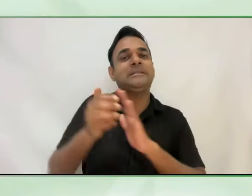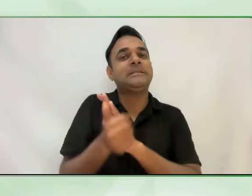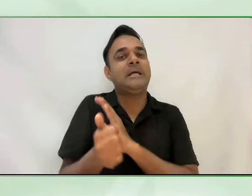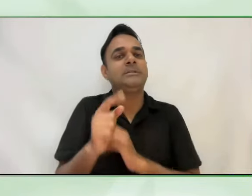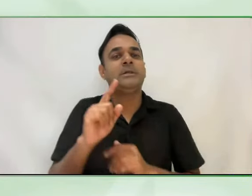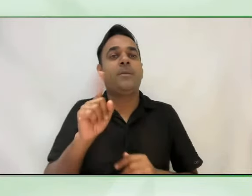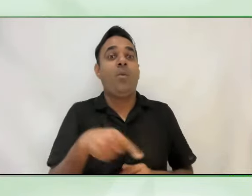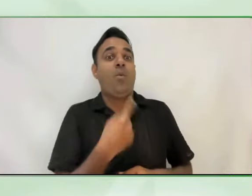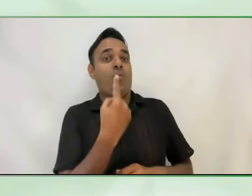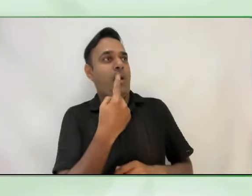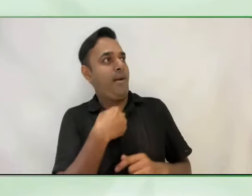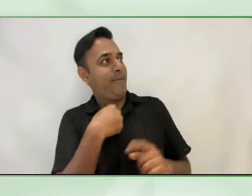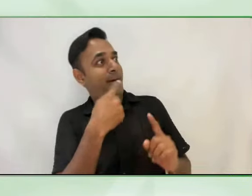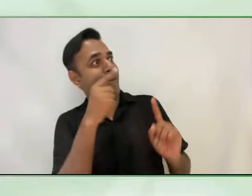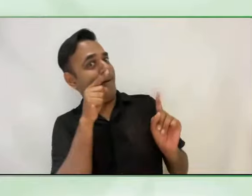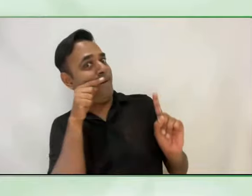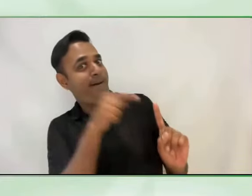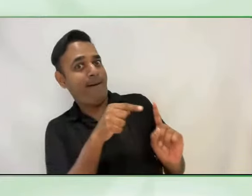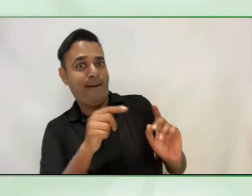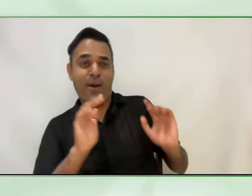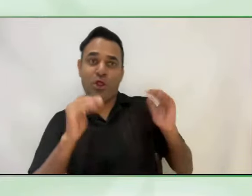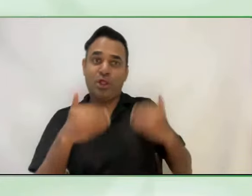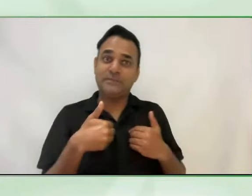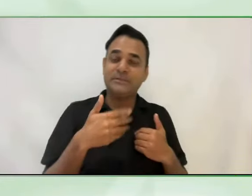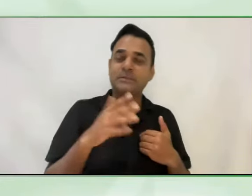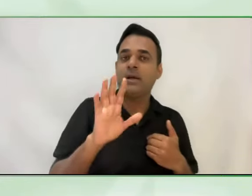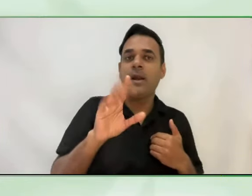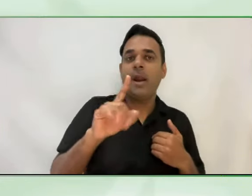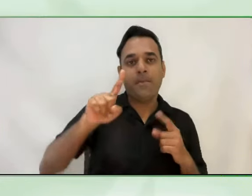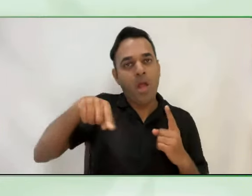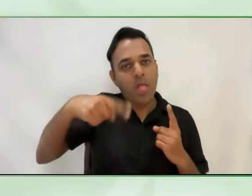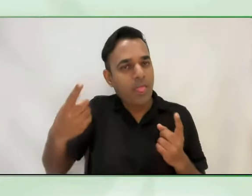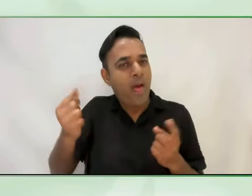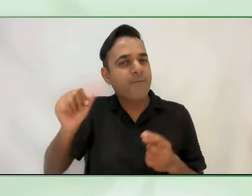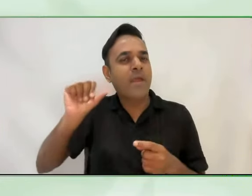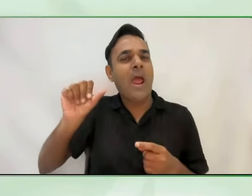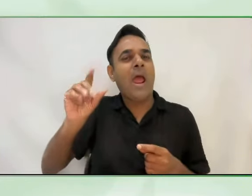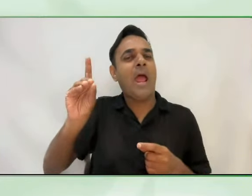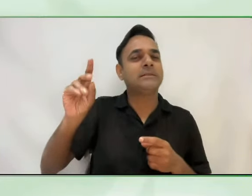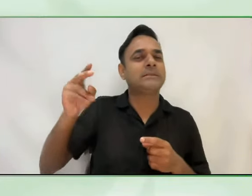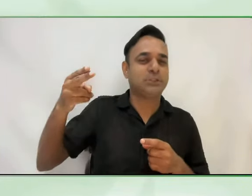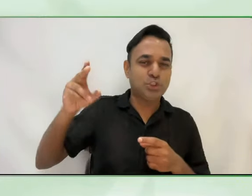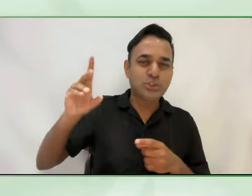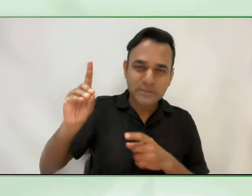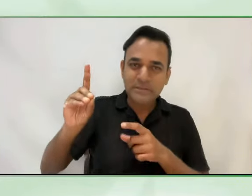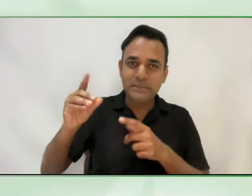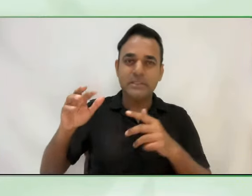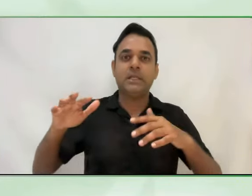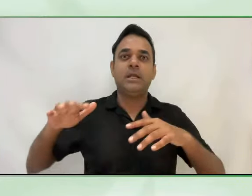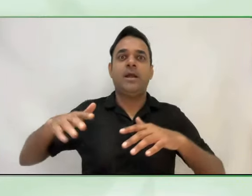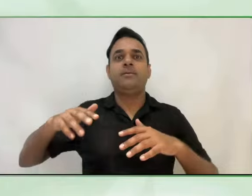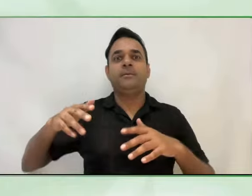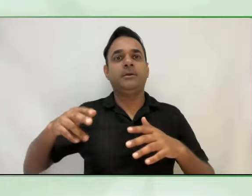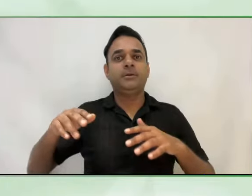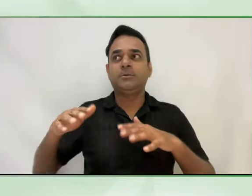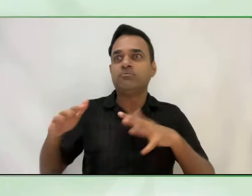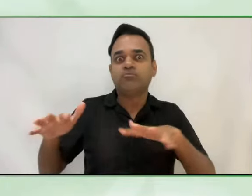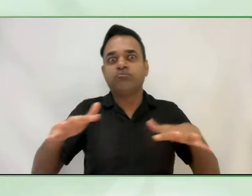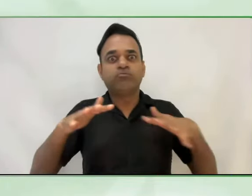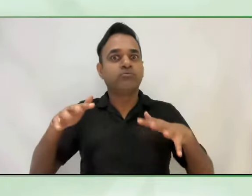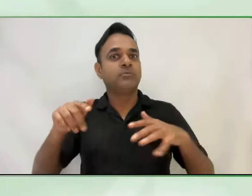artistic people and for the employers. Maybe you can show us a link between neurodiversity and